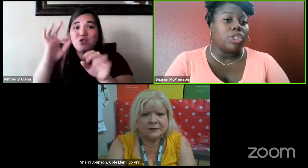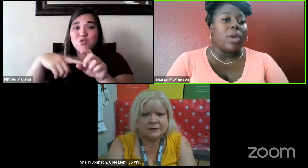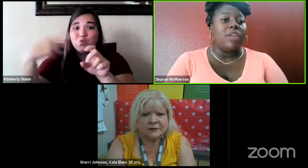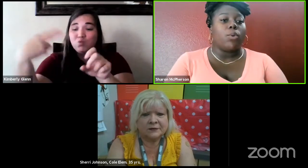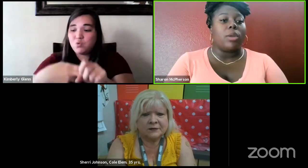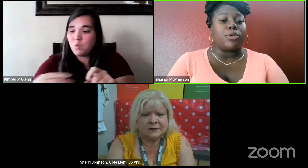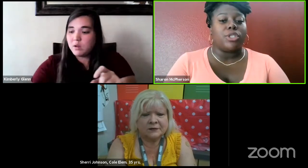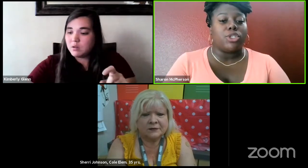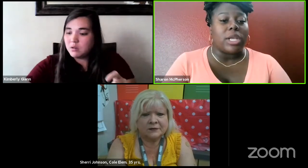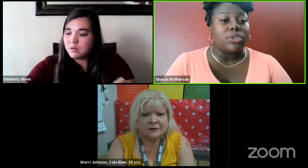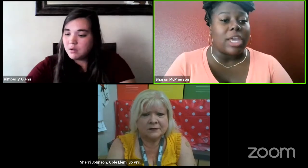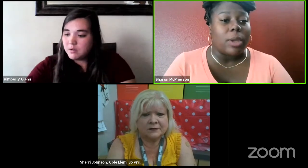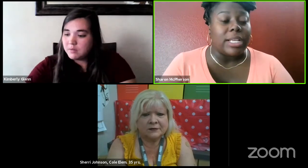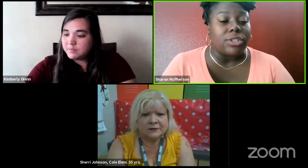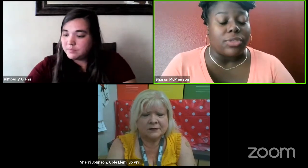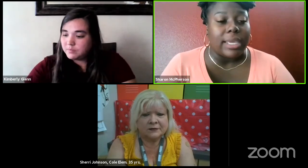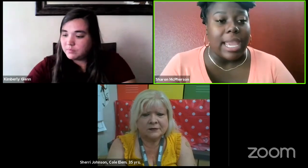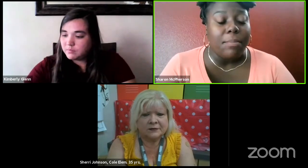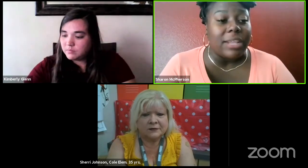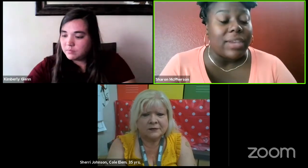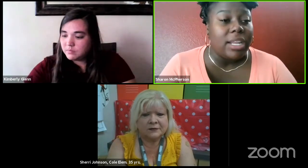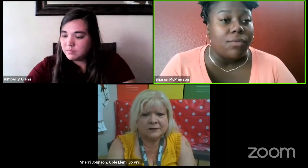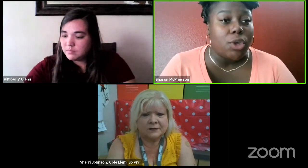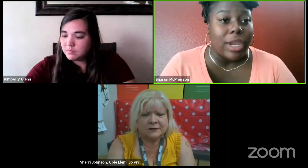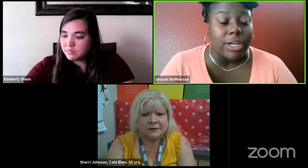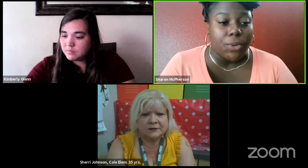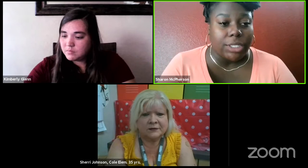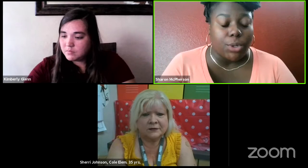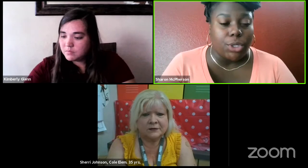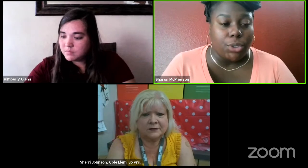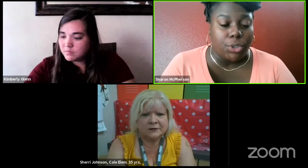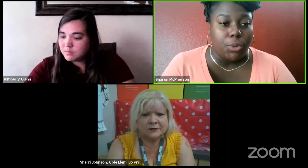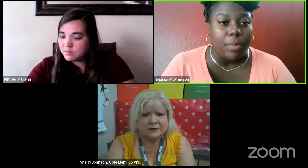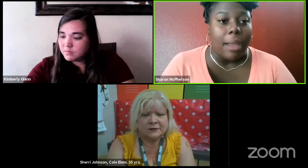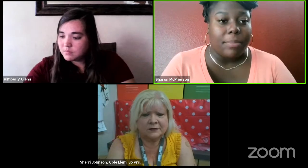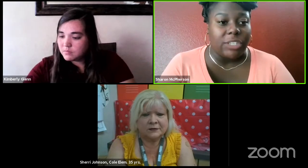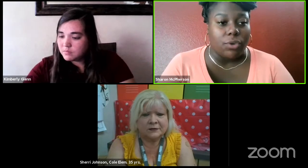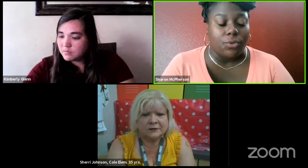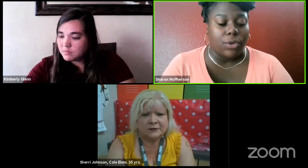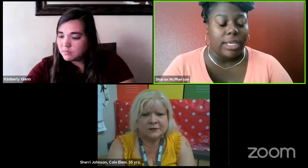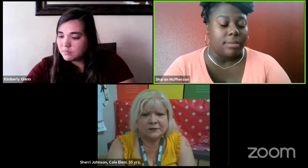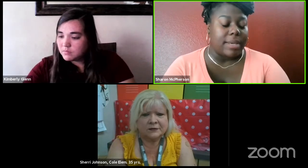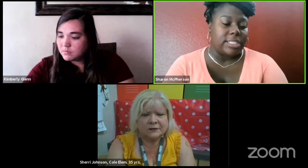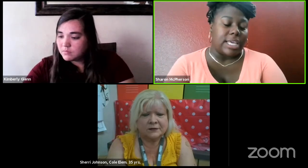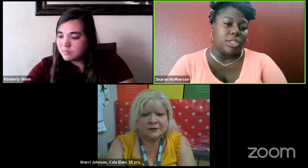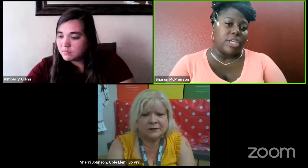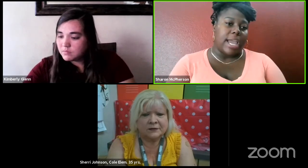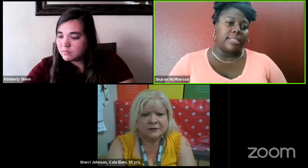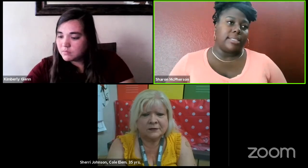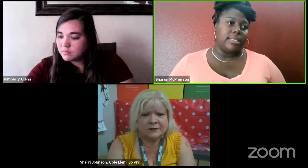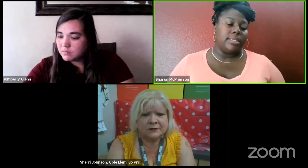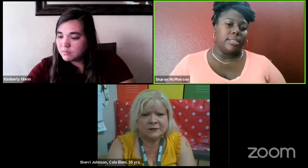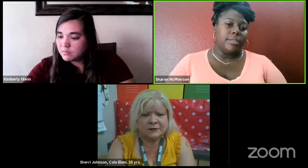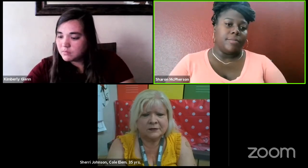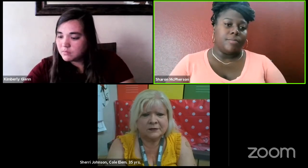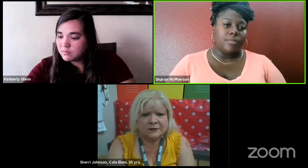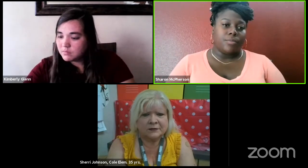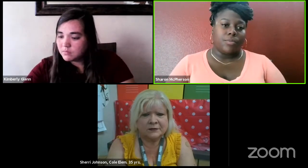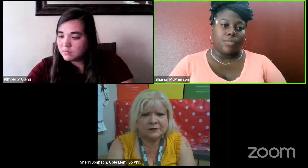So we're still waiting for one person to join so that way we can start the game. But if any of you are interested on YouTube, please feel free to message that in the chat.